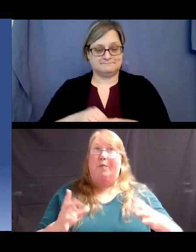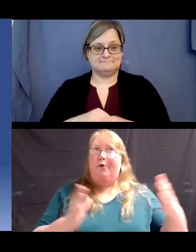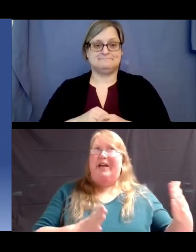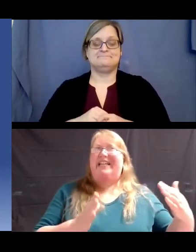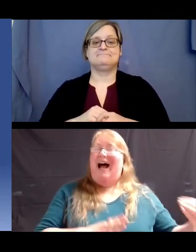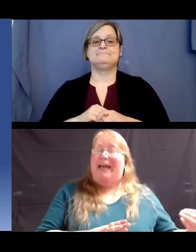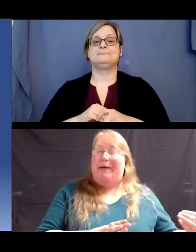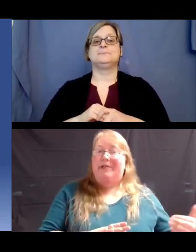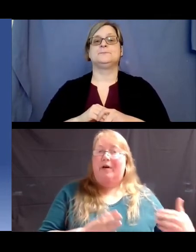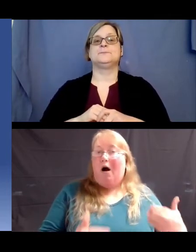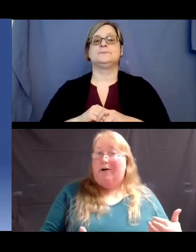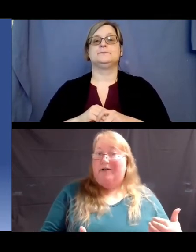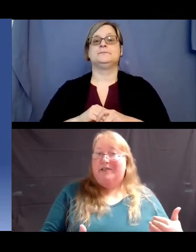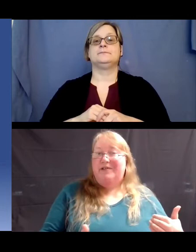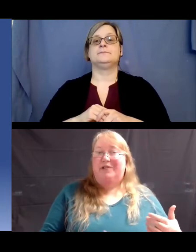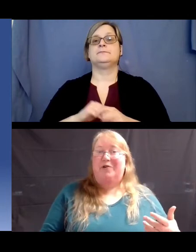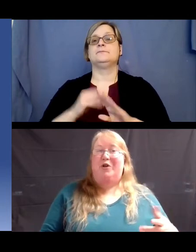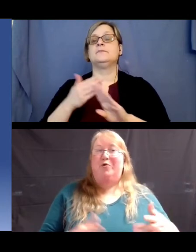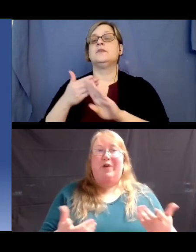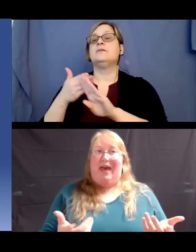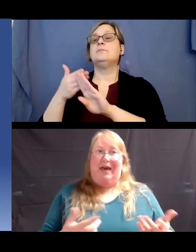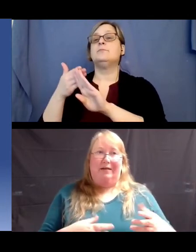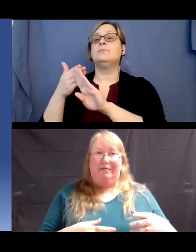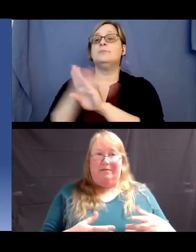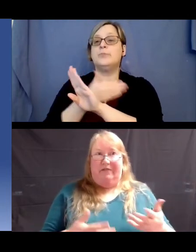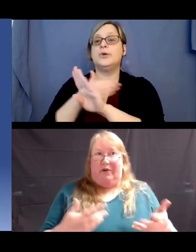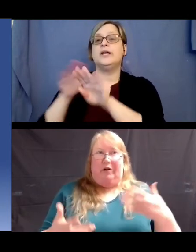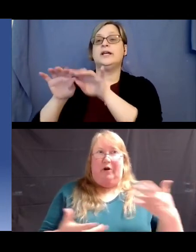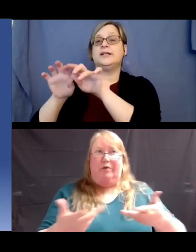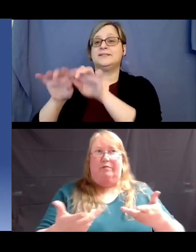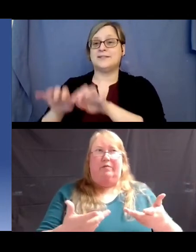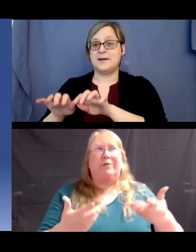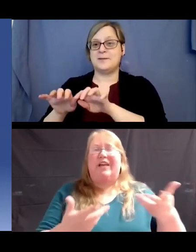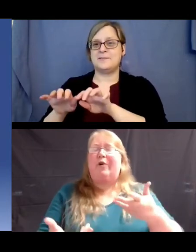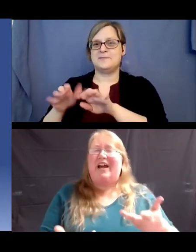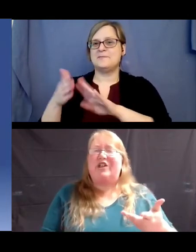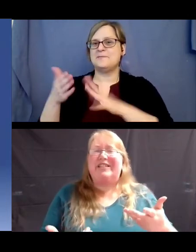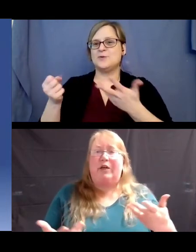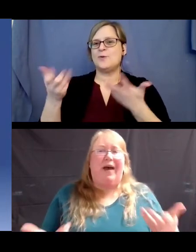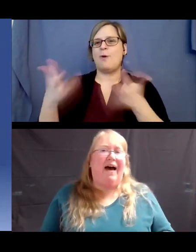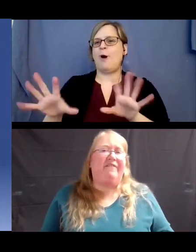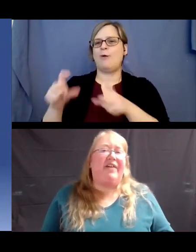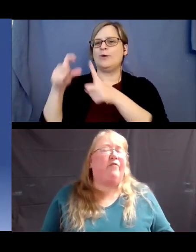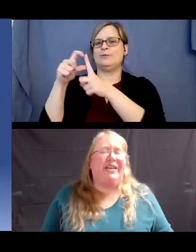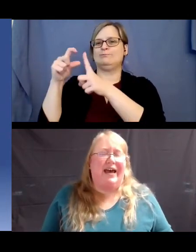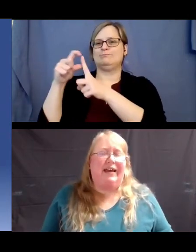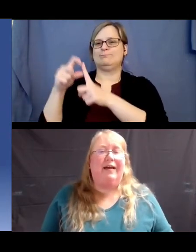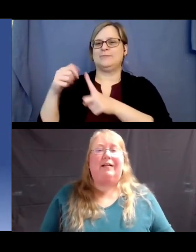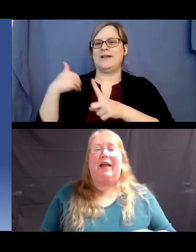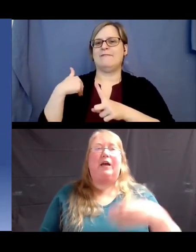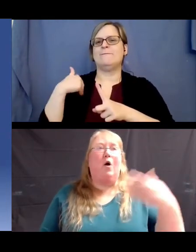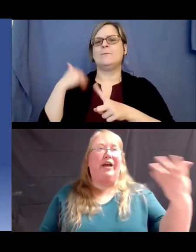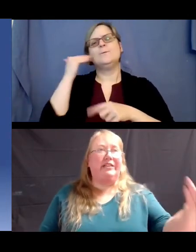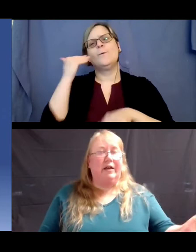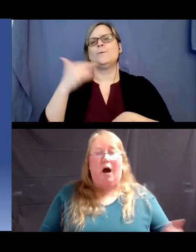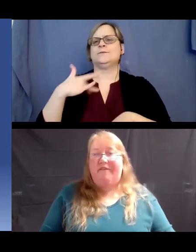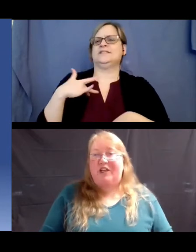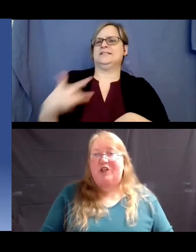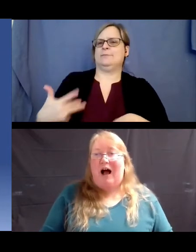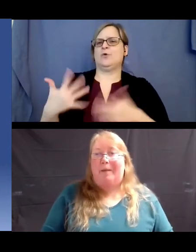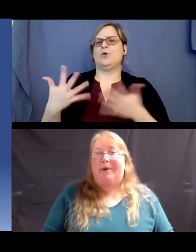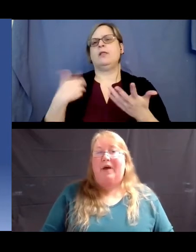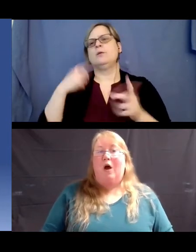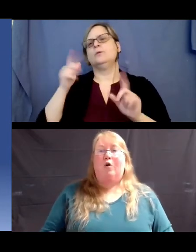These are pre-typed cards, so you can, if you know, those interactions that you have every day, like going to the